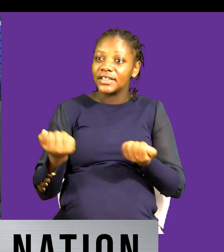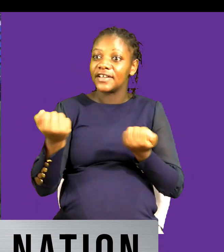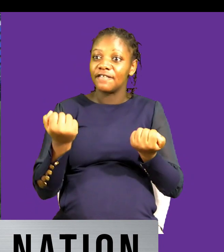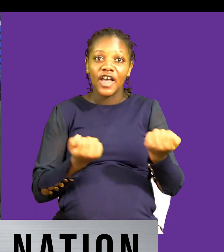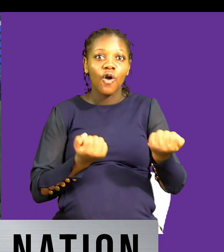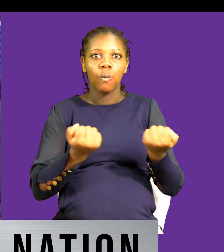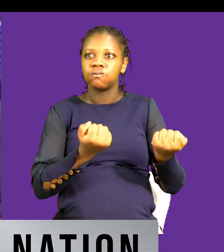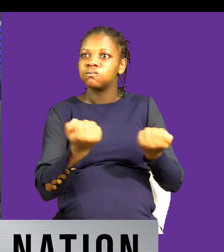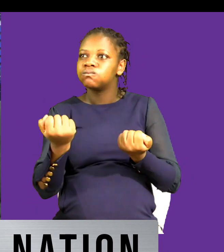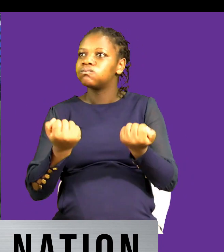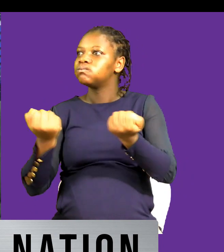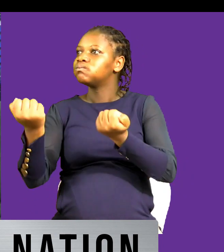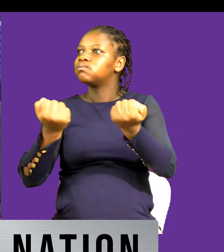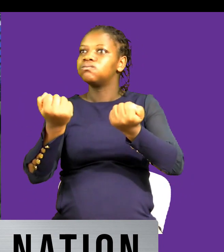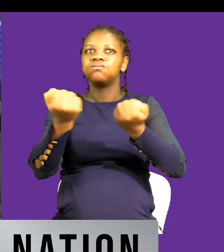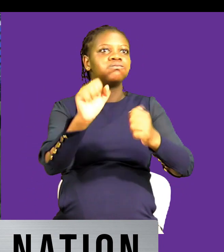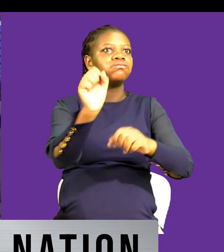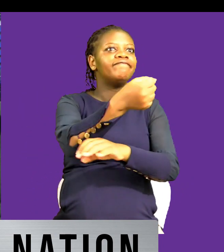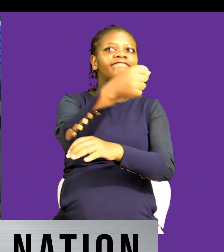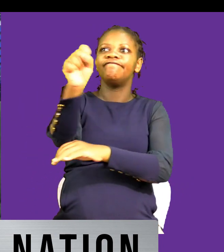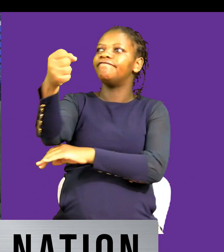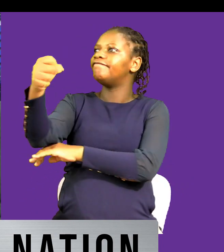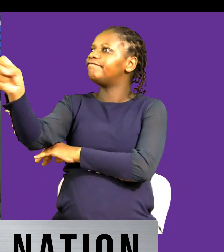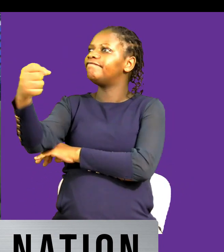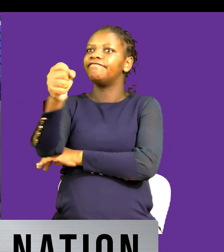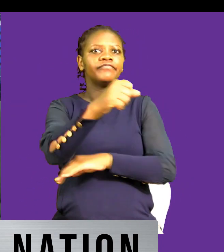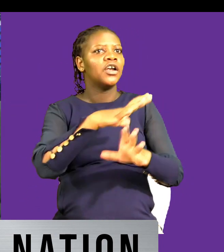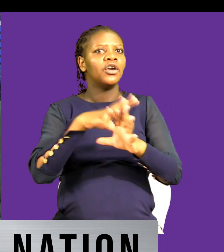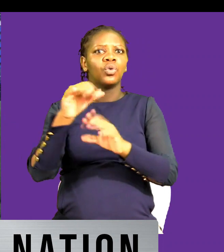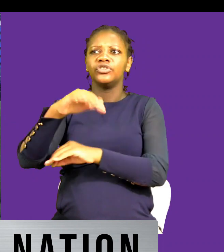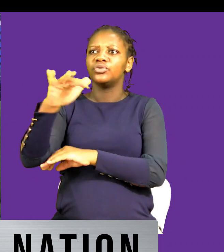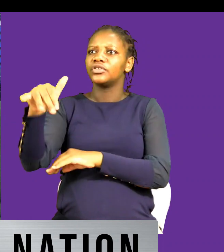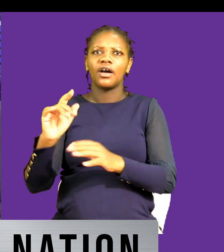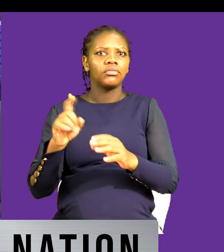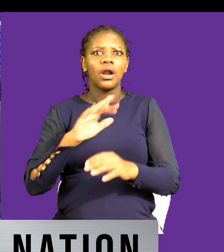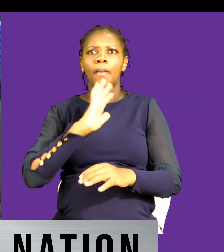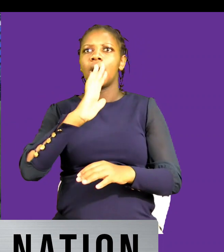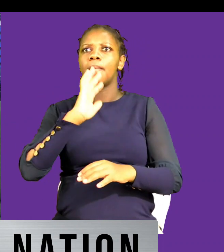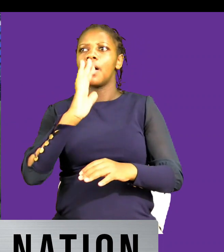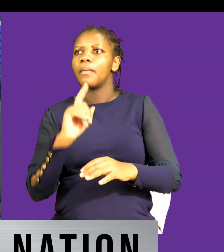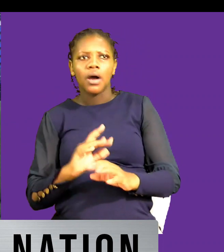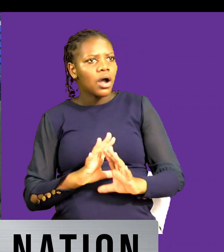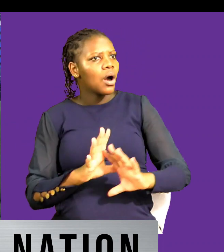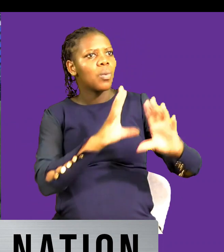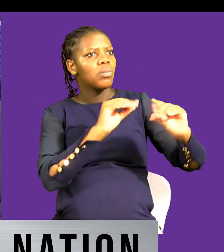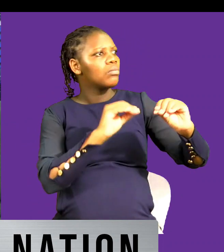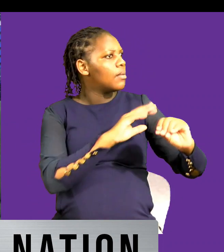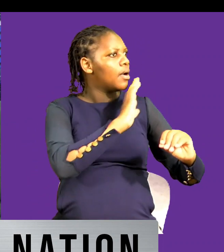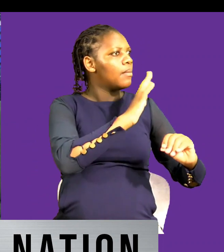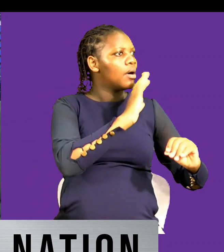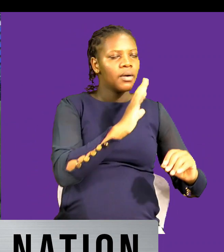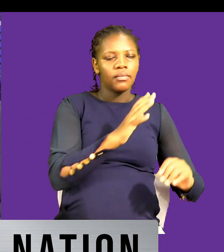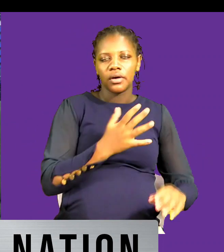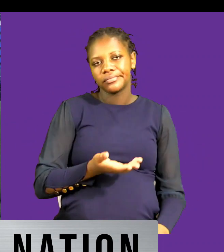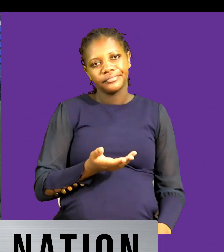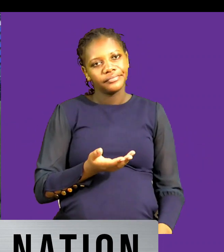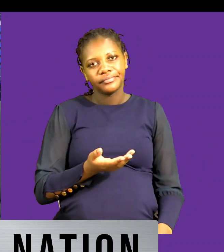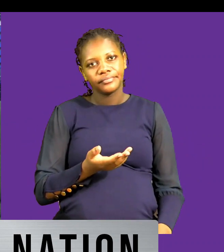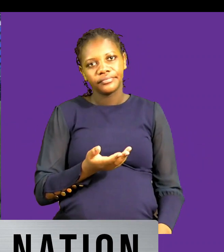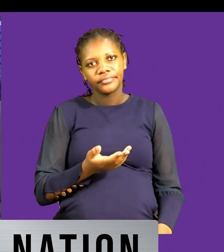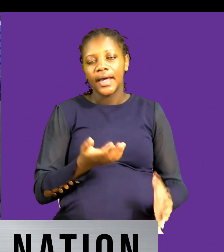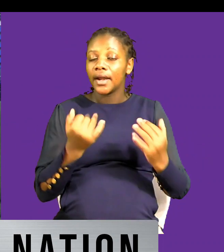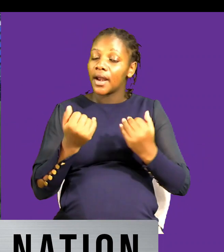and they are just going into town centers and basically giving address and going. We have to reach a point that we ask questions.